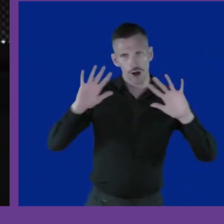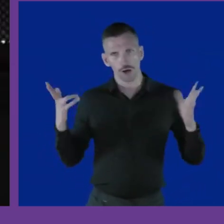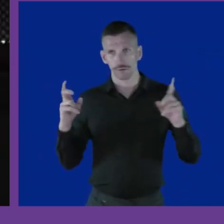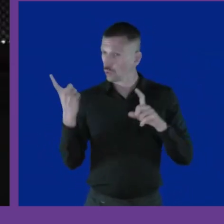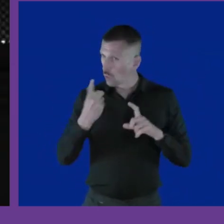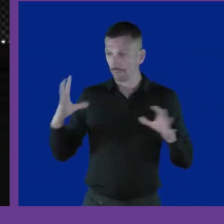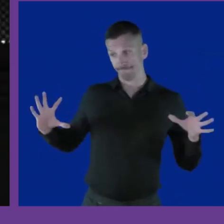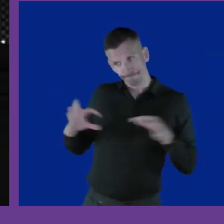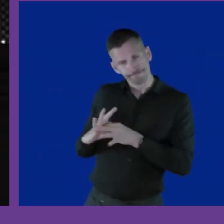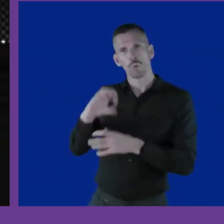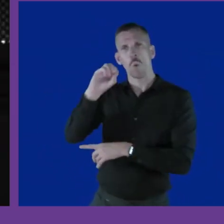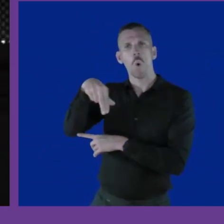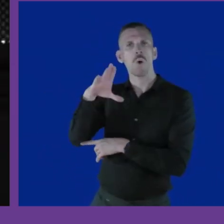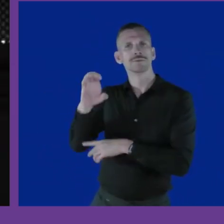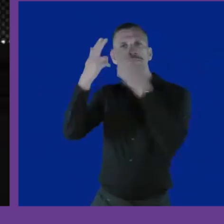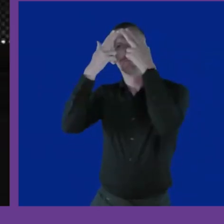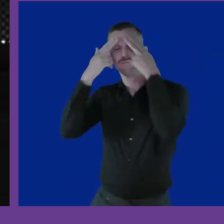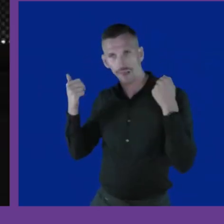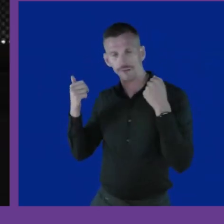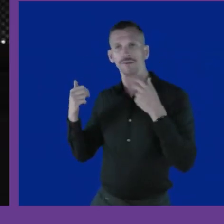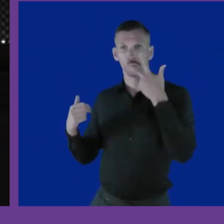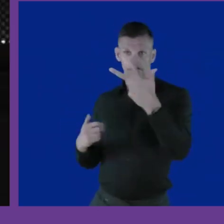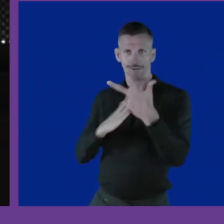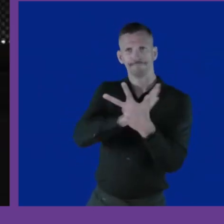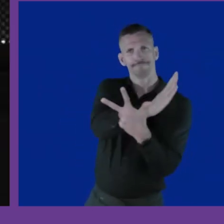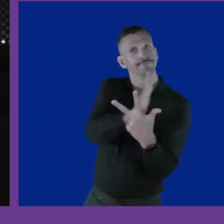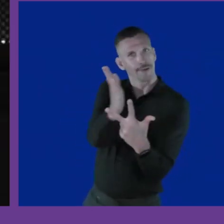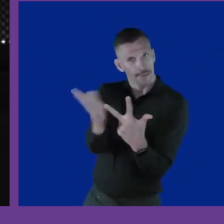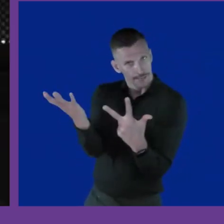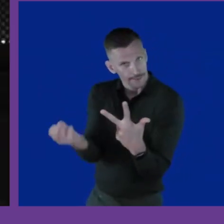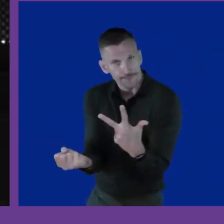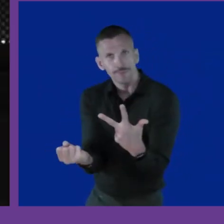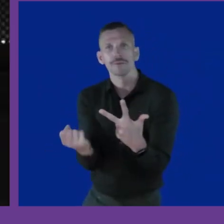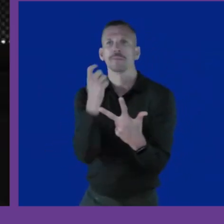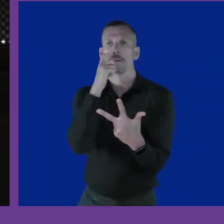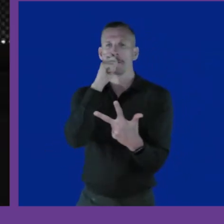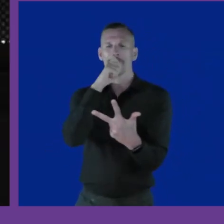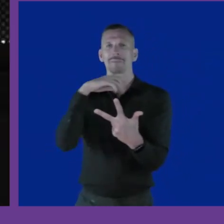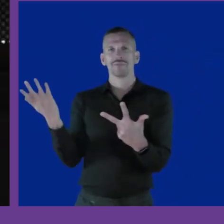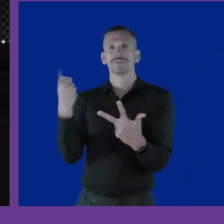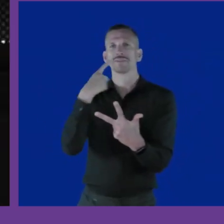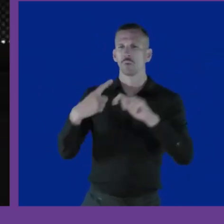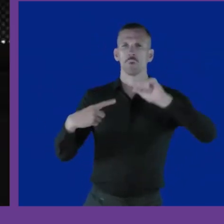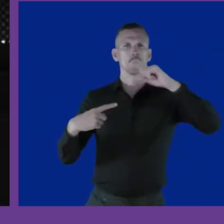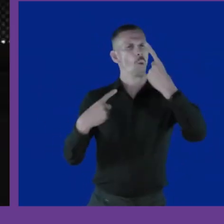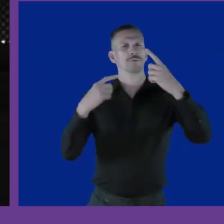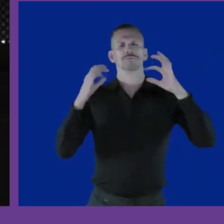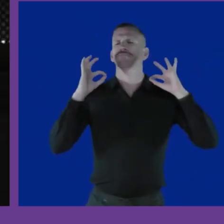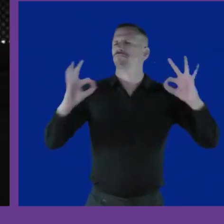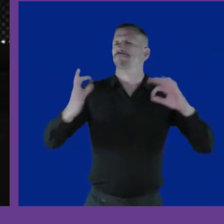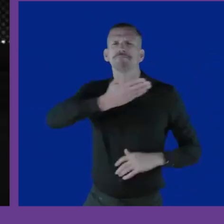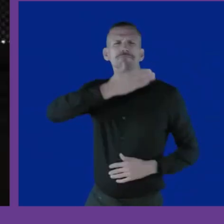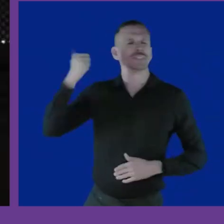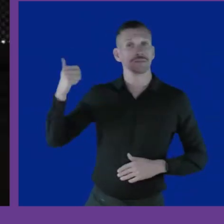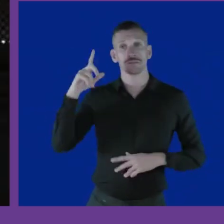improvements can be made. Number 1, it's been talked about already before, is improving accessibility of payment